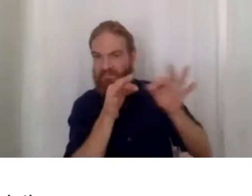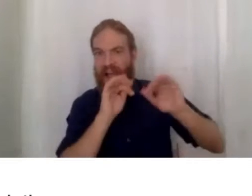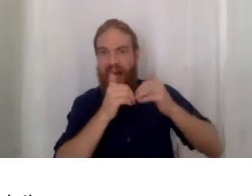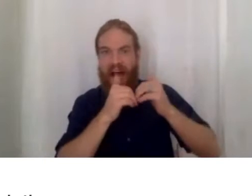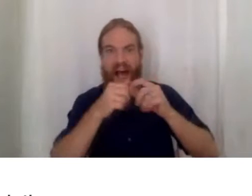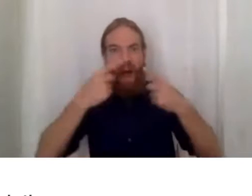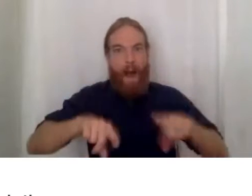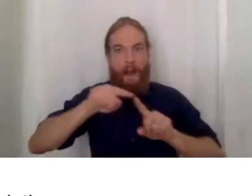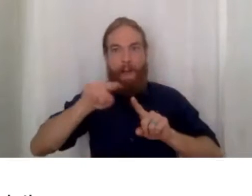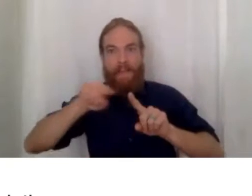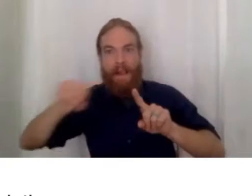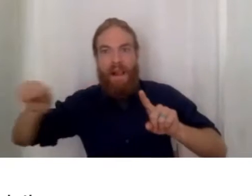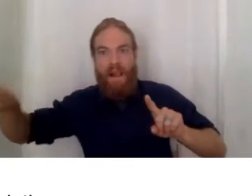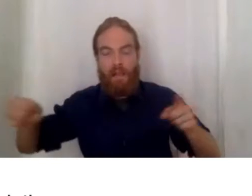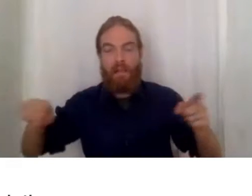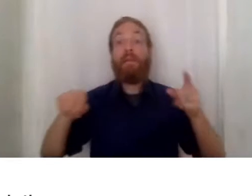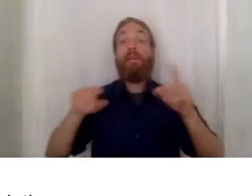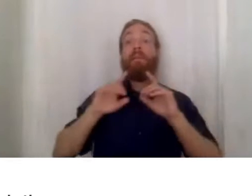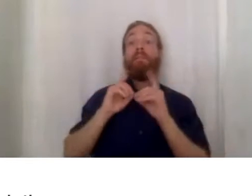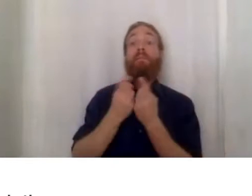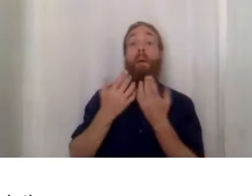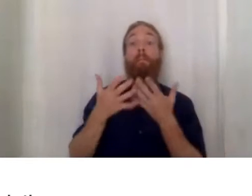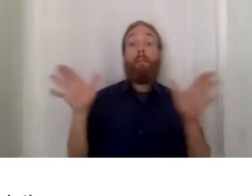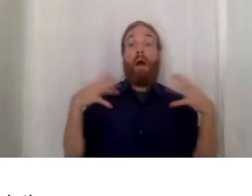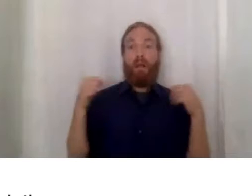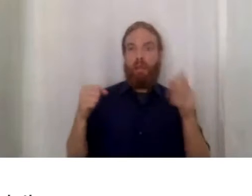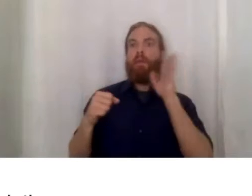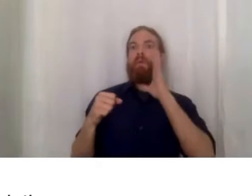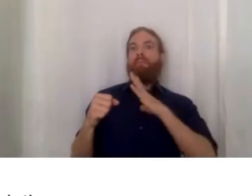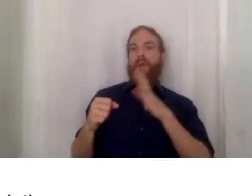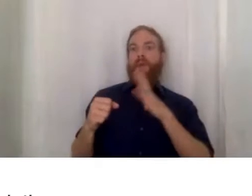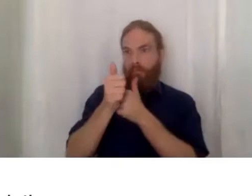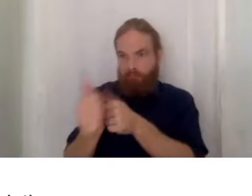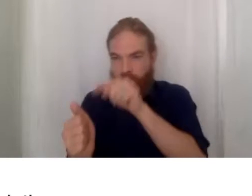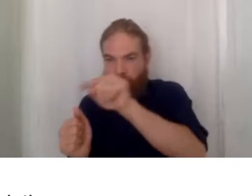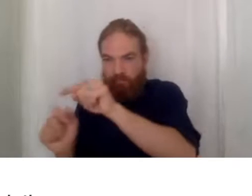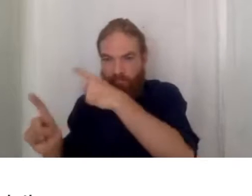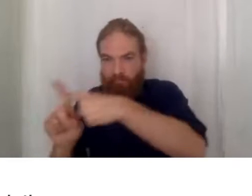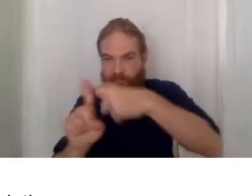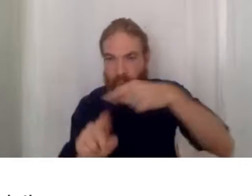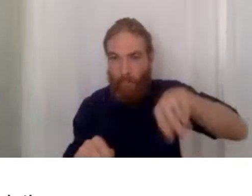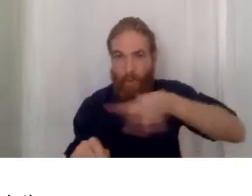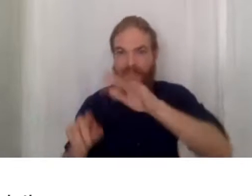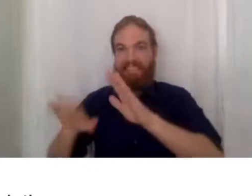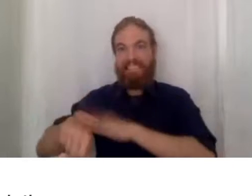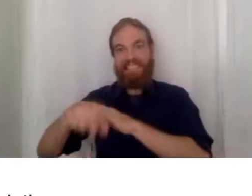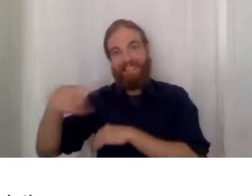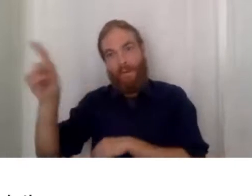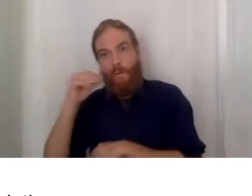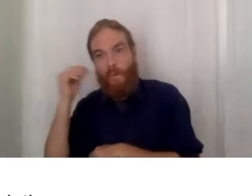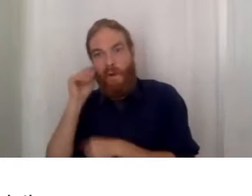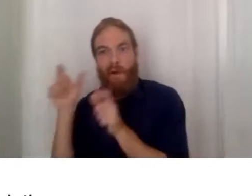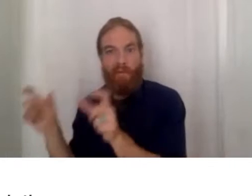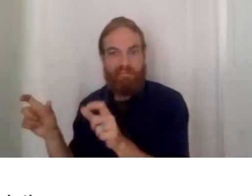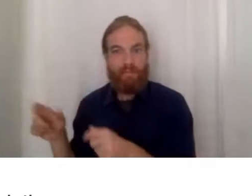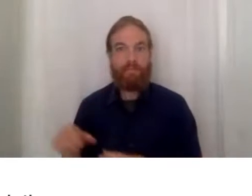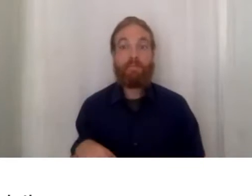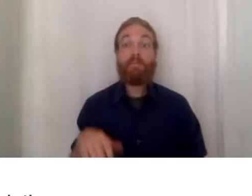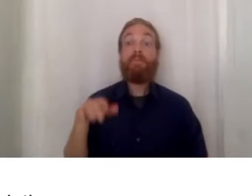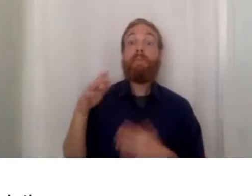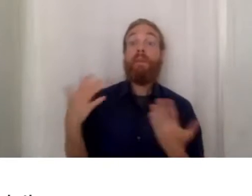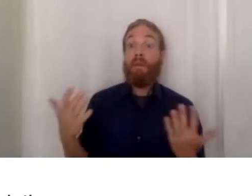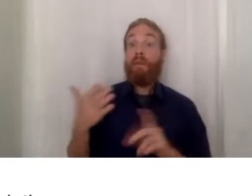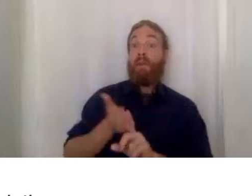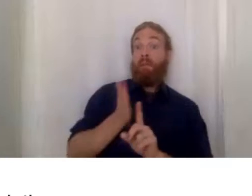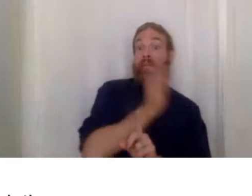cases to Public Health if they receive that information prior to Public Health receiving it. So there's a lot of communication channels that we have